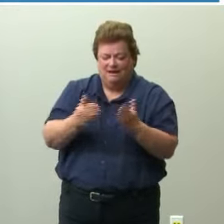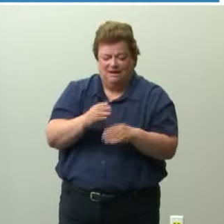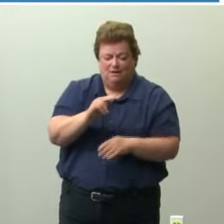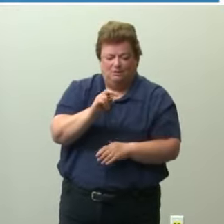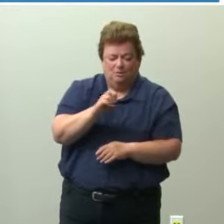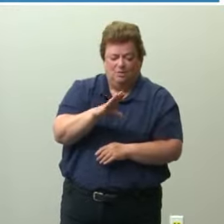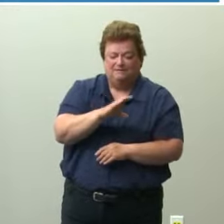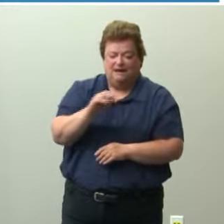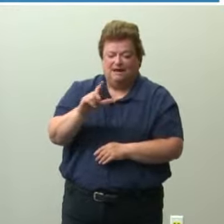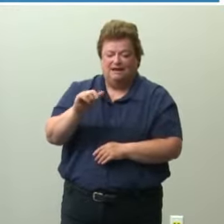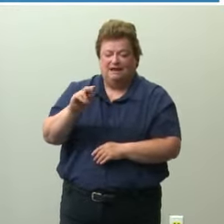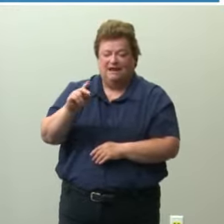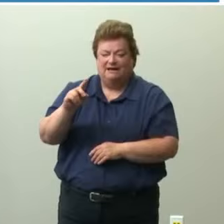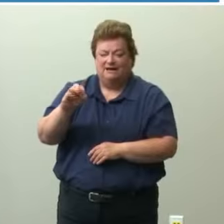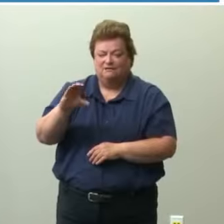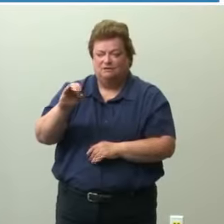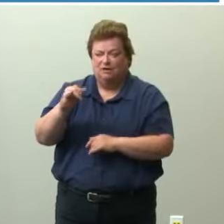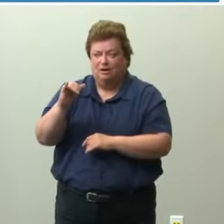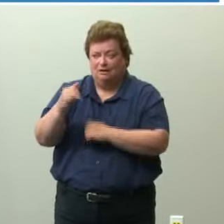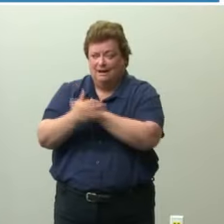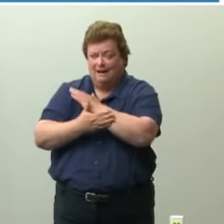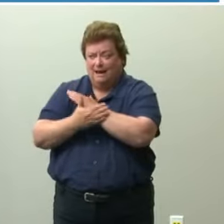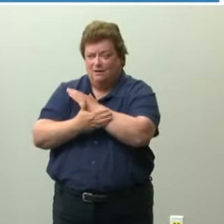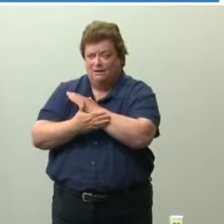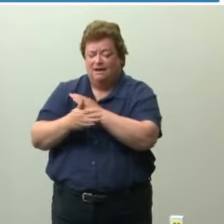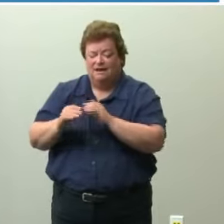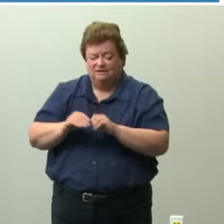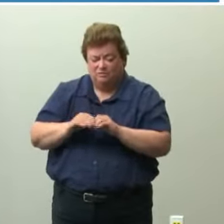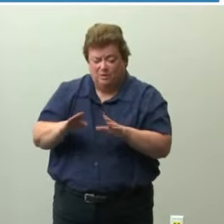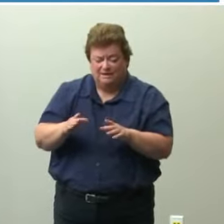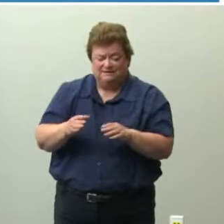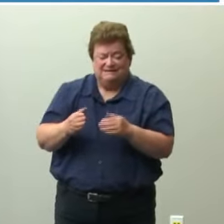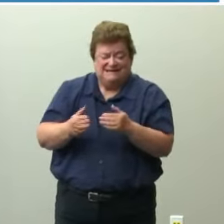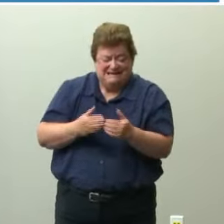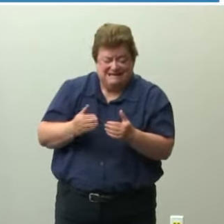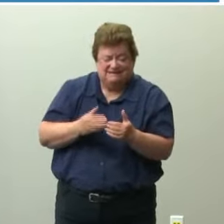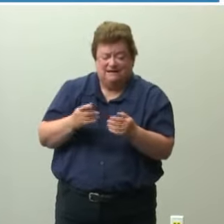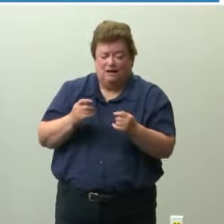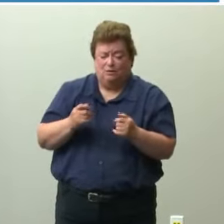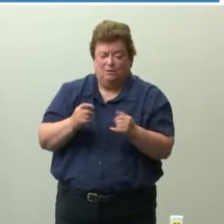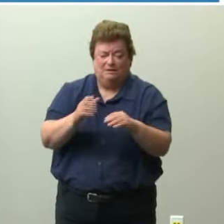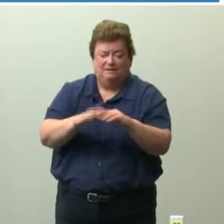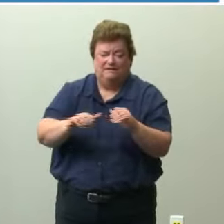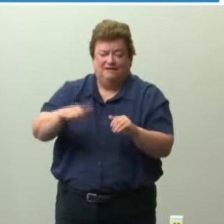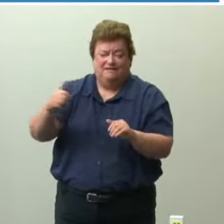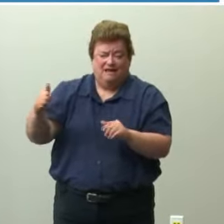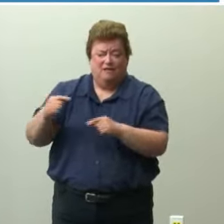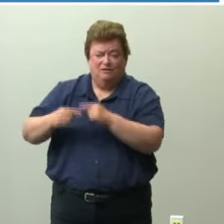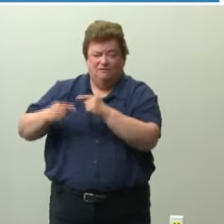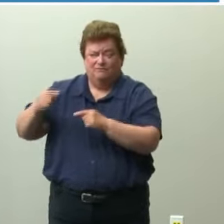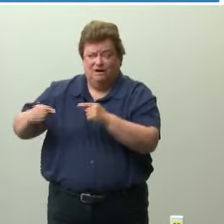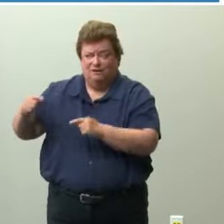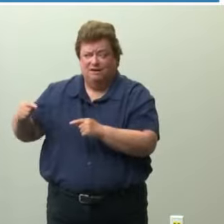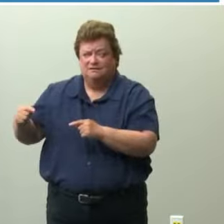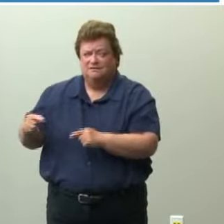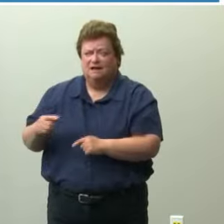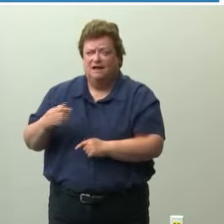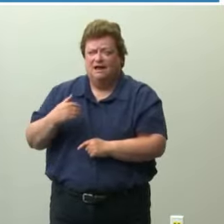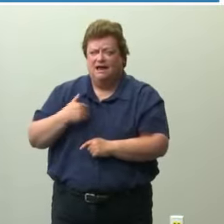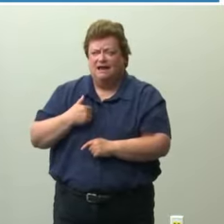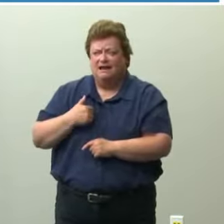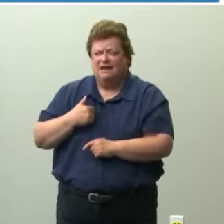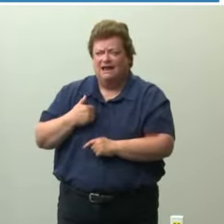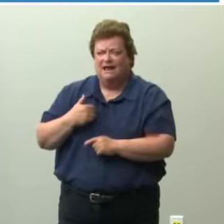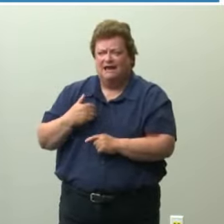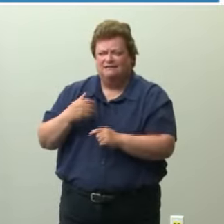Lancaster County. It spreads more easily and quickly than other variants, and it's more likely to